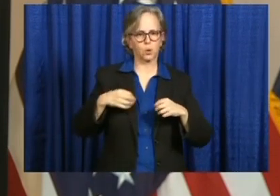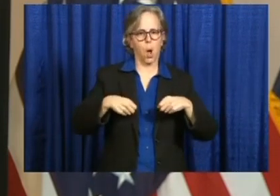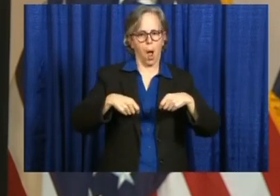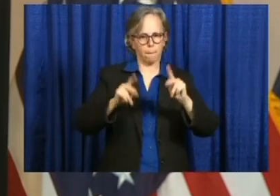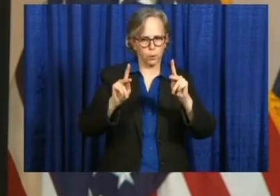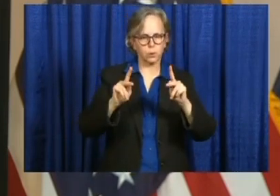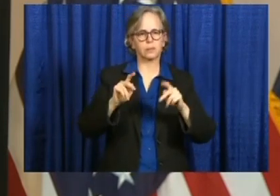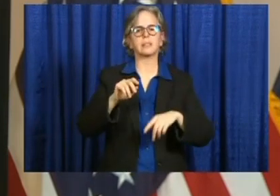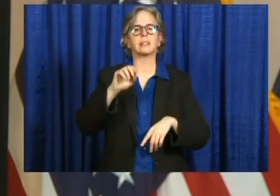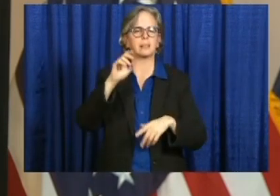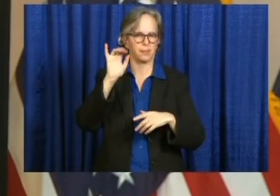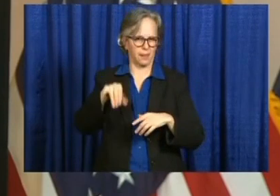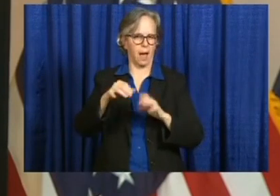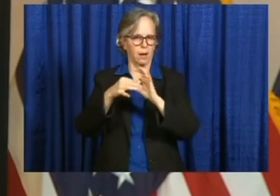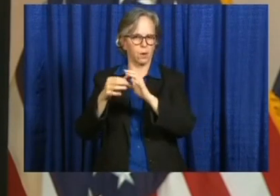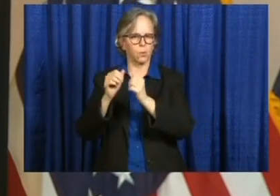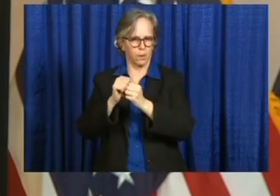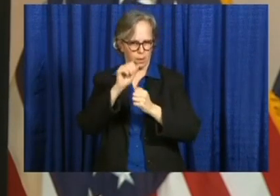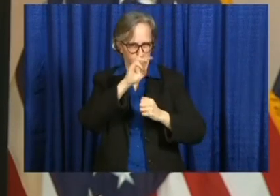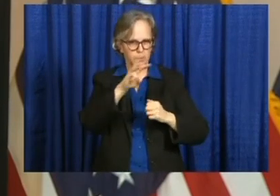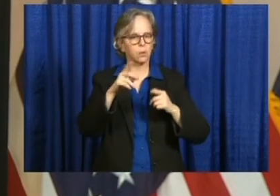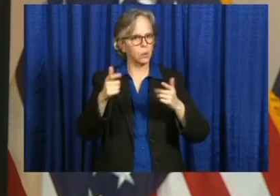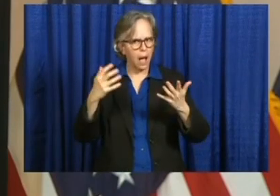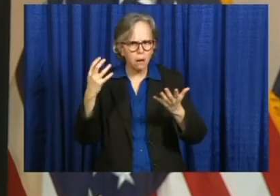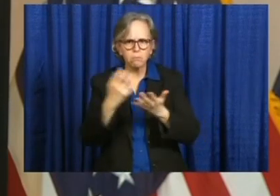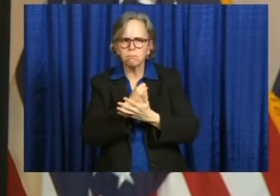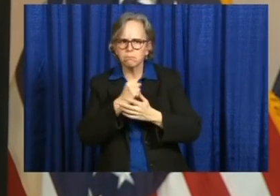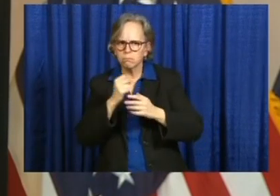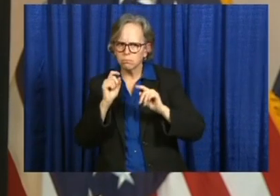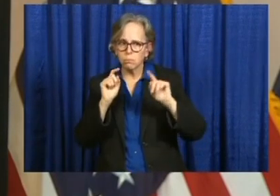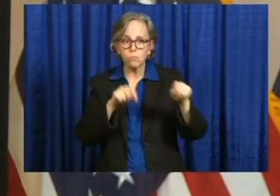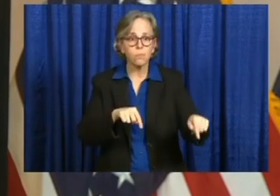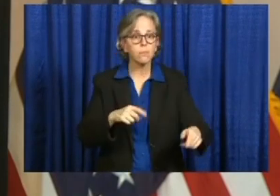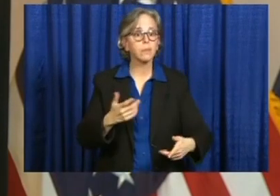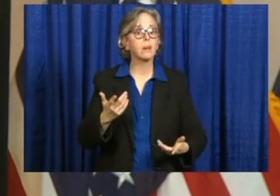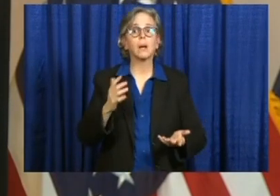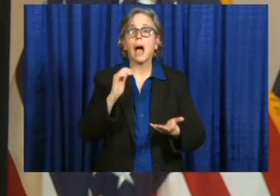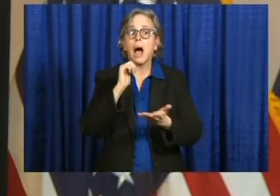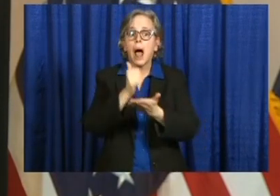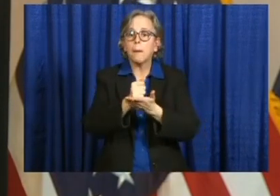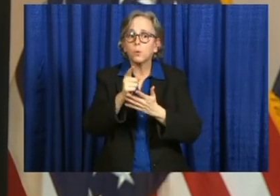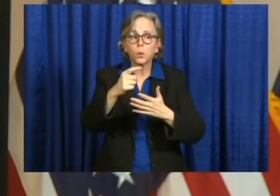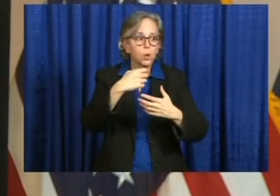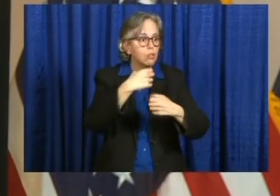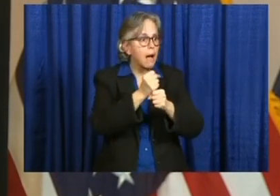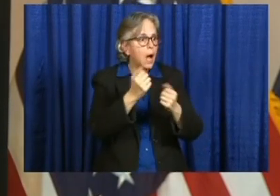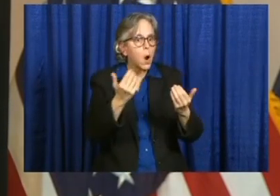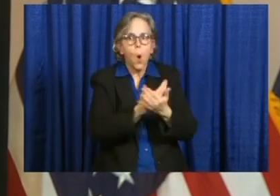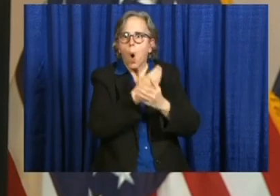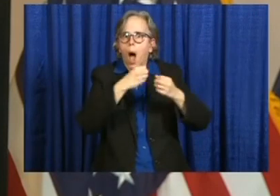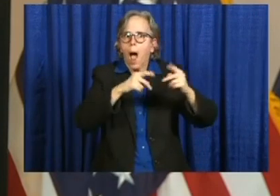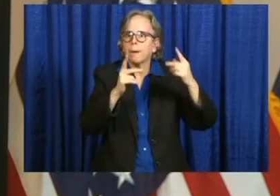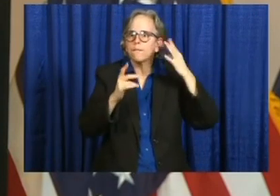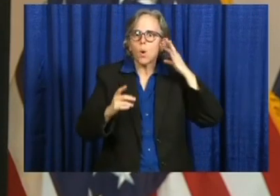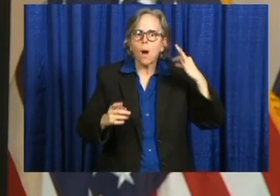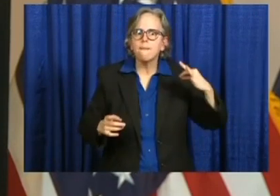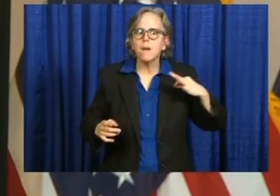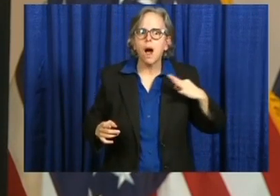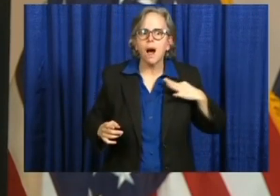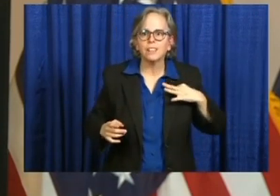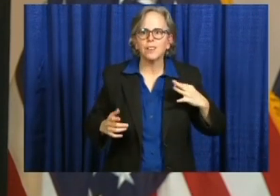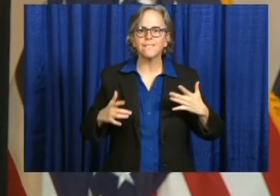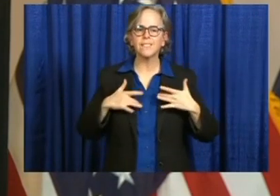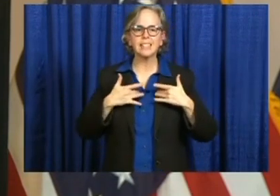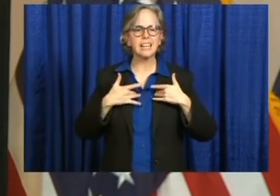do that, and that will help you create some opportunities for doing your purposeful